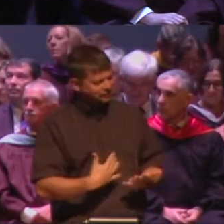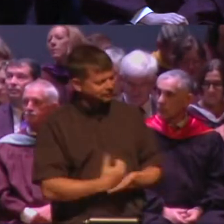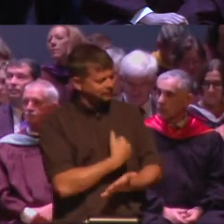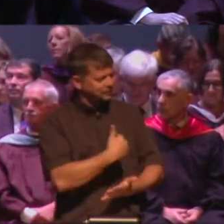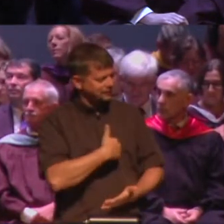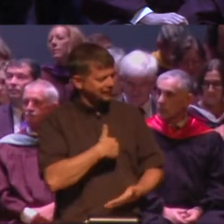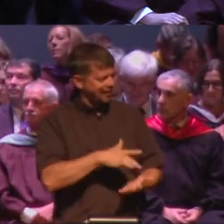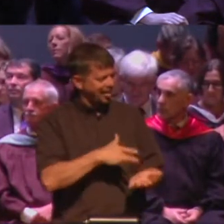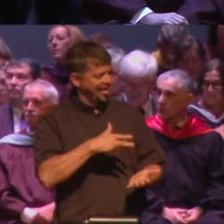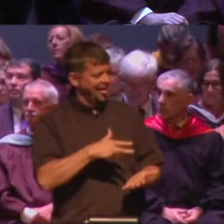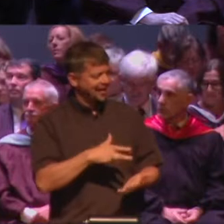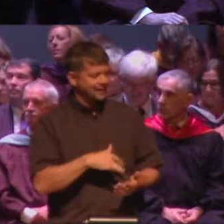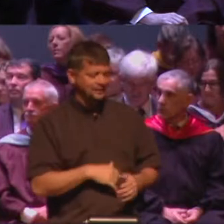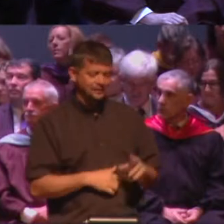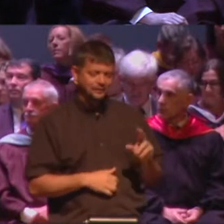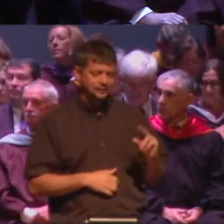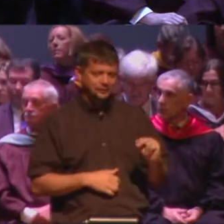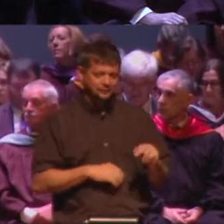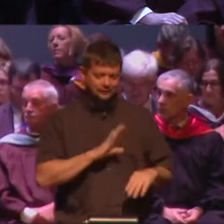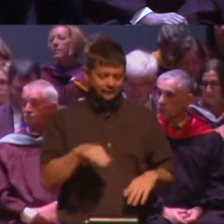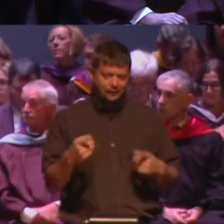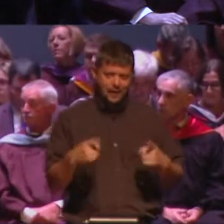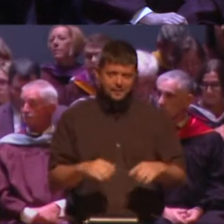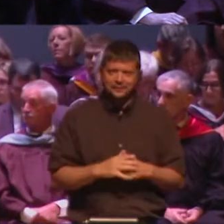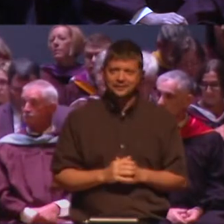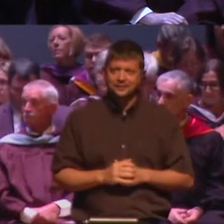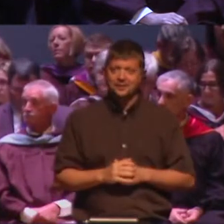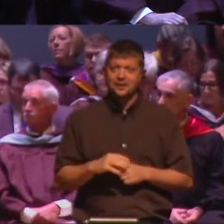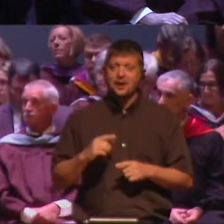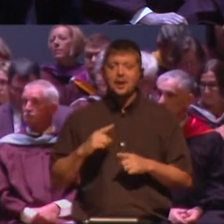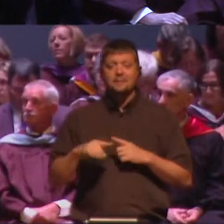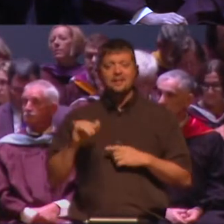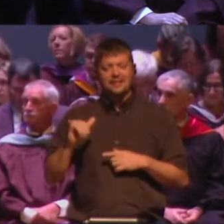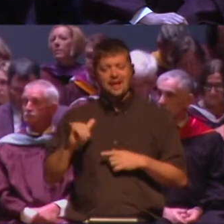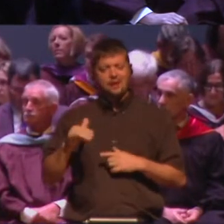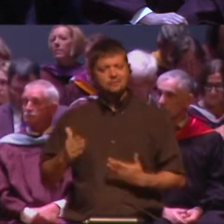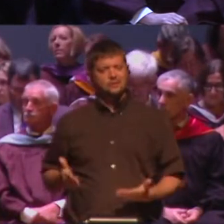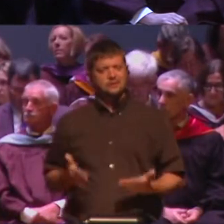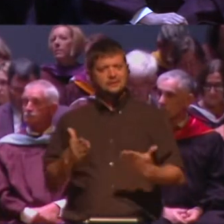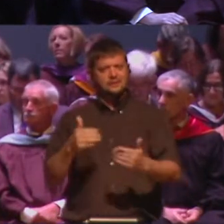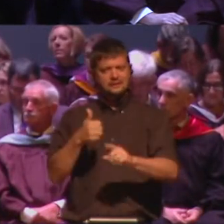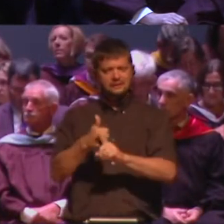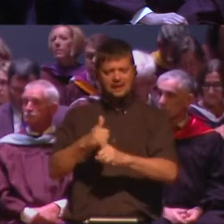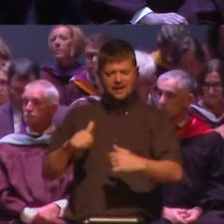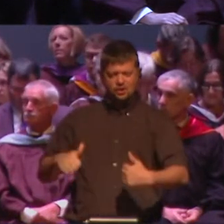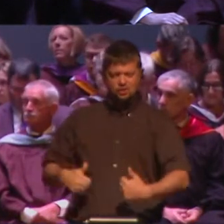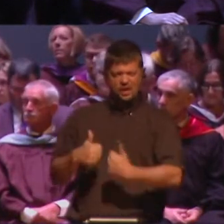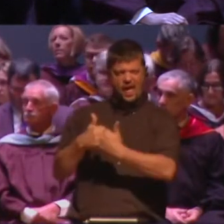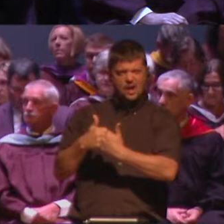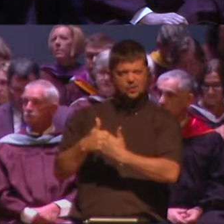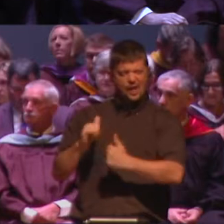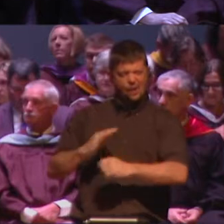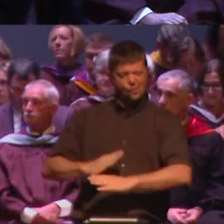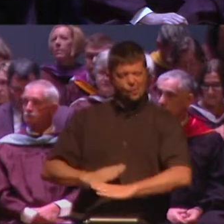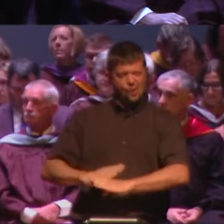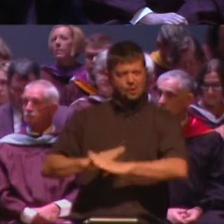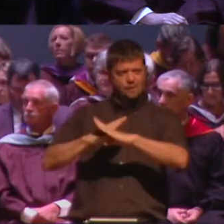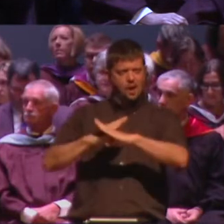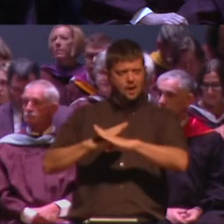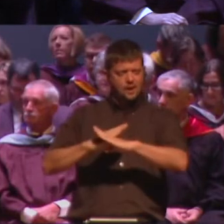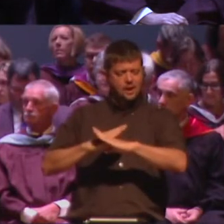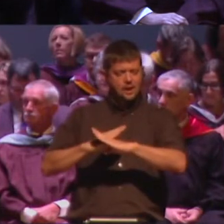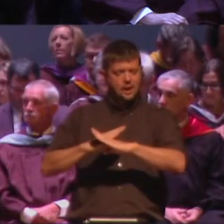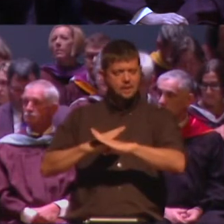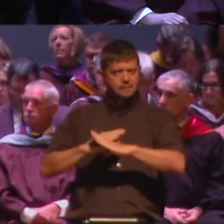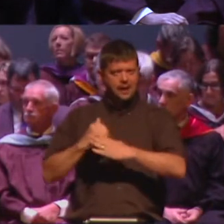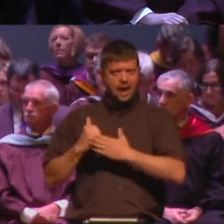of me." No, instead, it presents itself as a challenge or roadblock, if you will, and it gently steers you